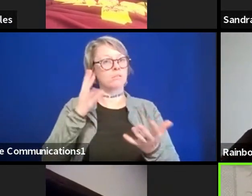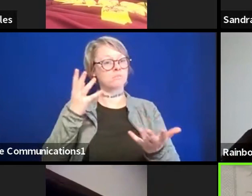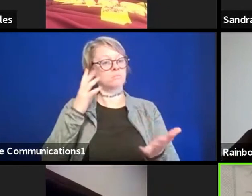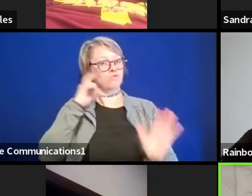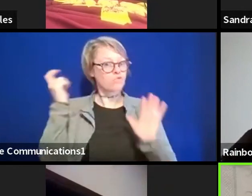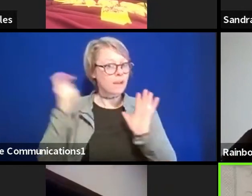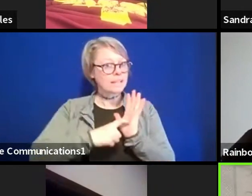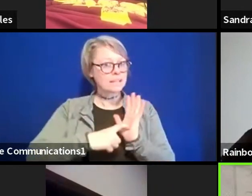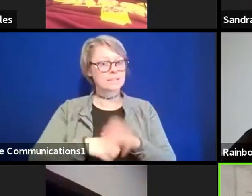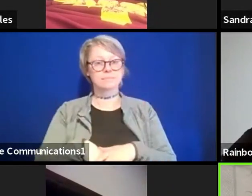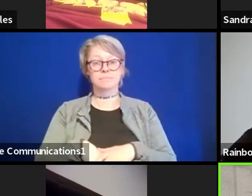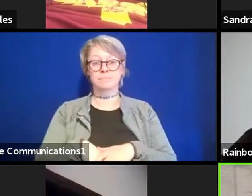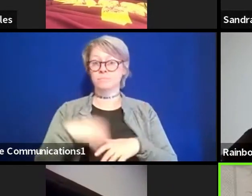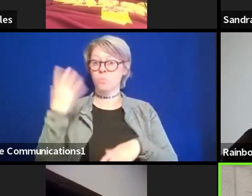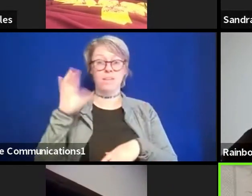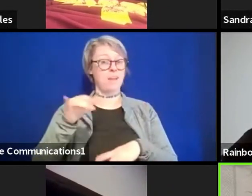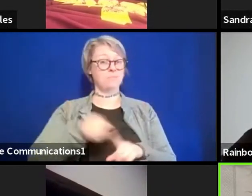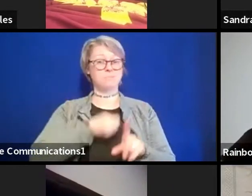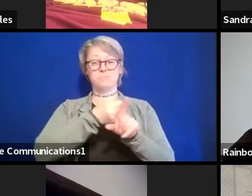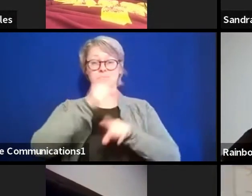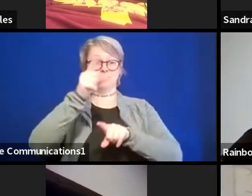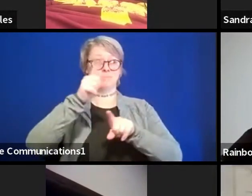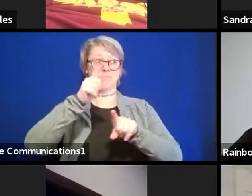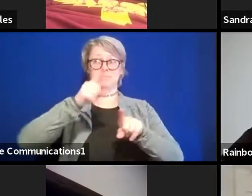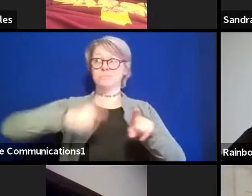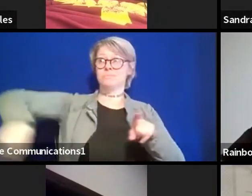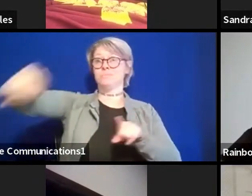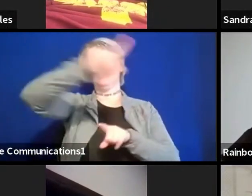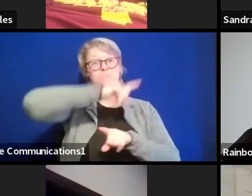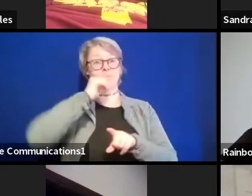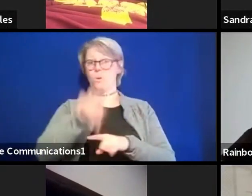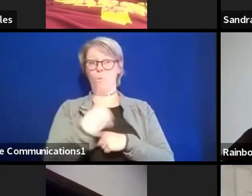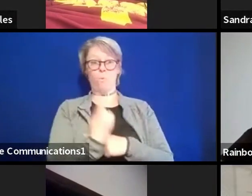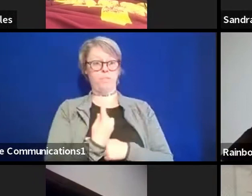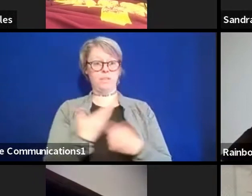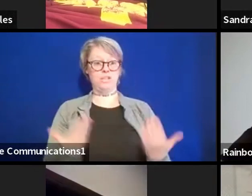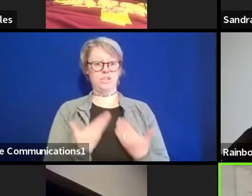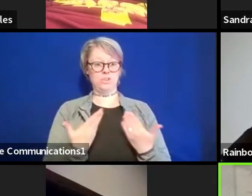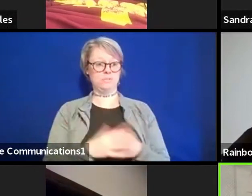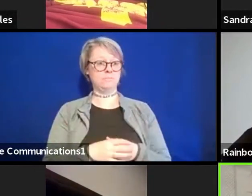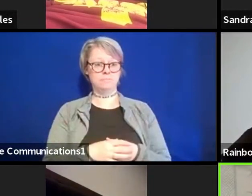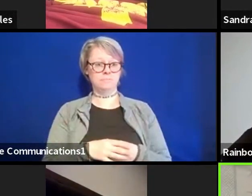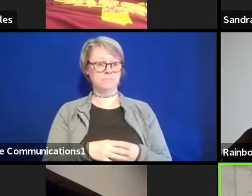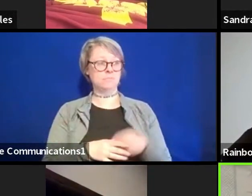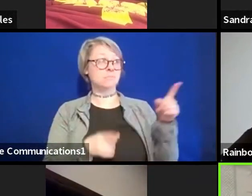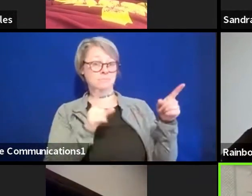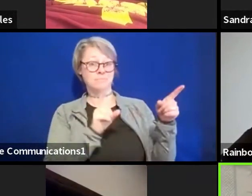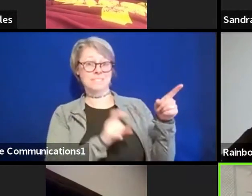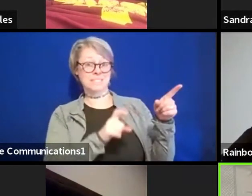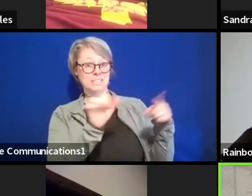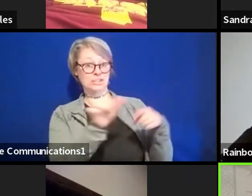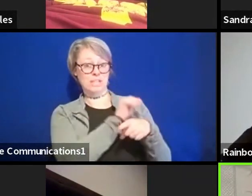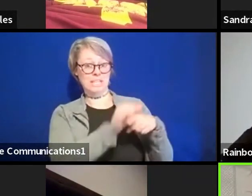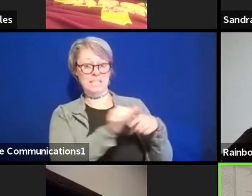and it happens all over, Yeah. Um, Mhm. get these people types of training they need. I've come